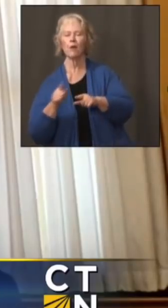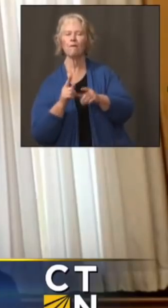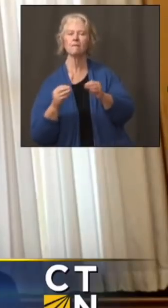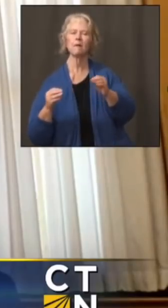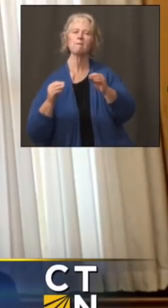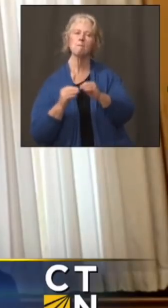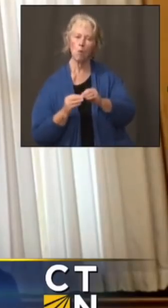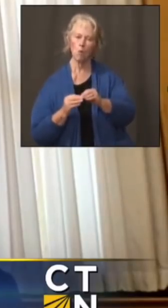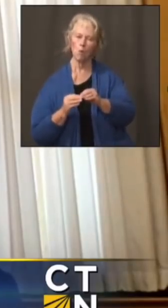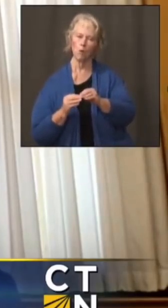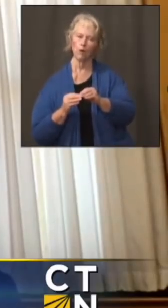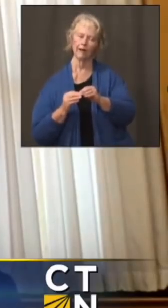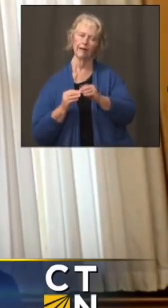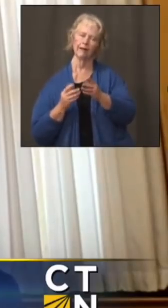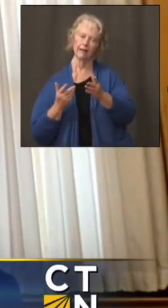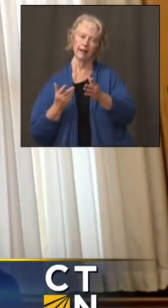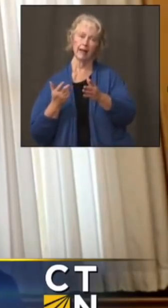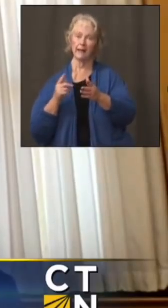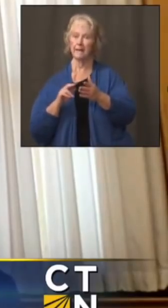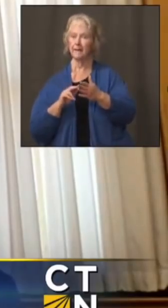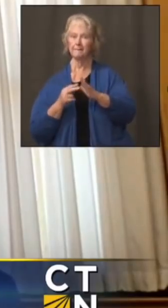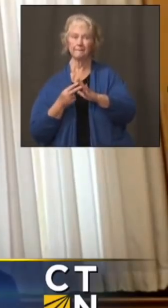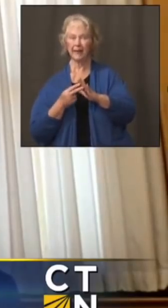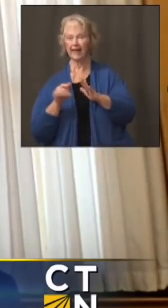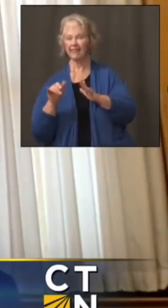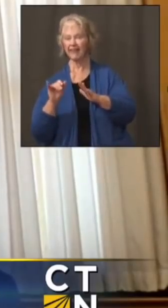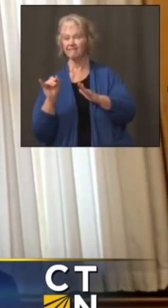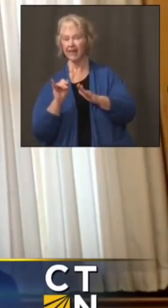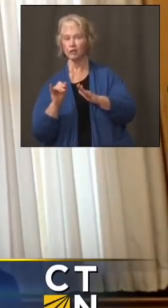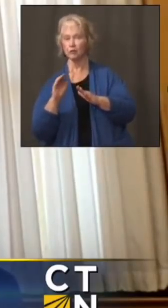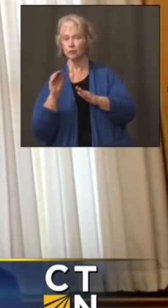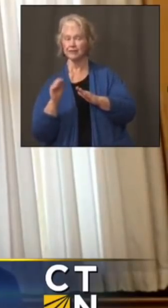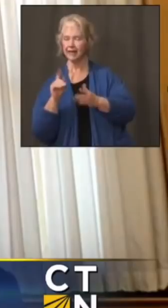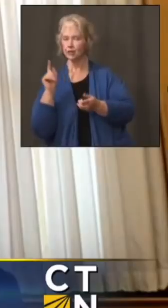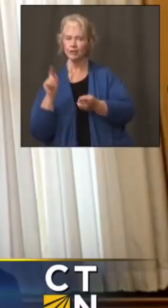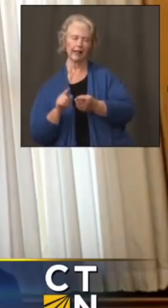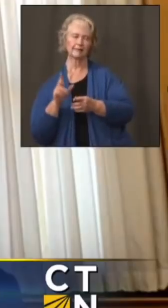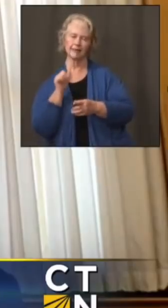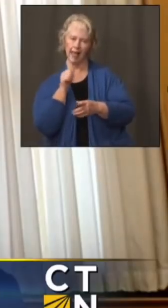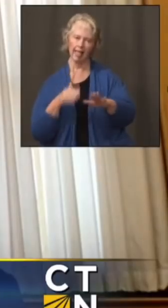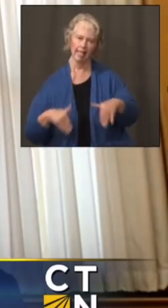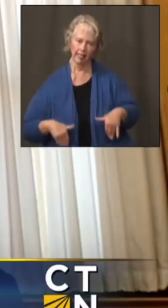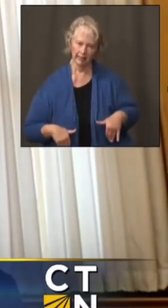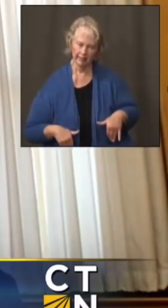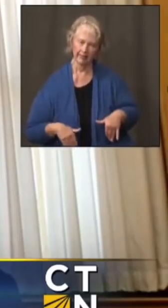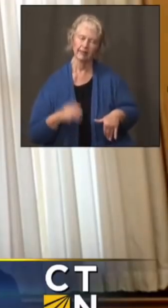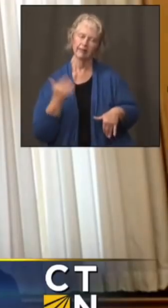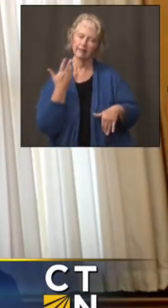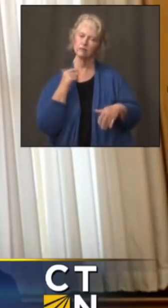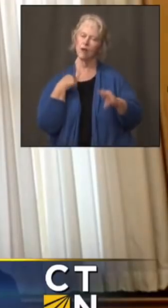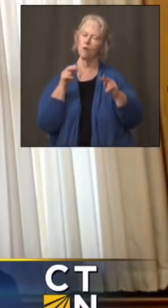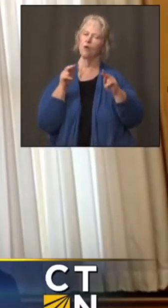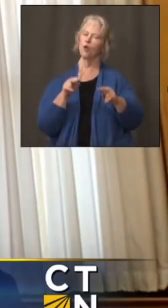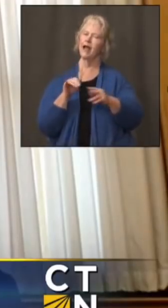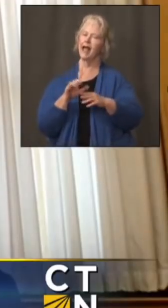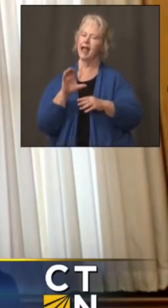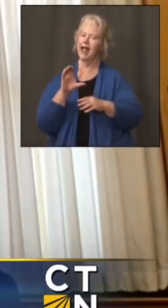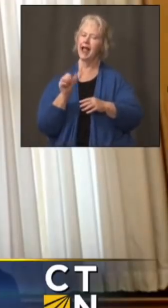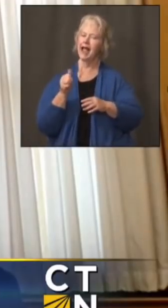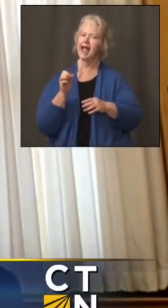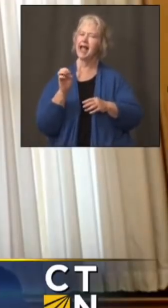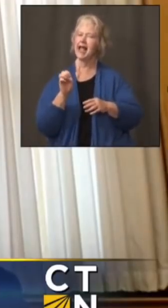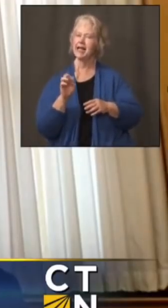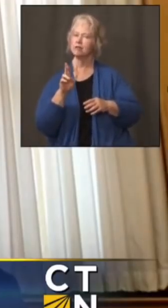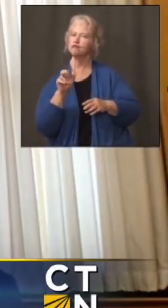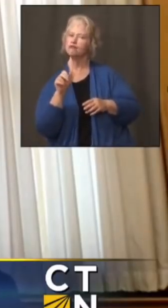not necessarily mean that you're bringing down the rate of infection in the community. So we're going to be looking at that case rate, the number of cases identified, as long as we have